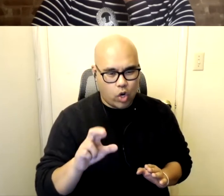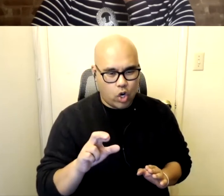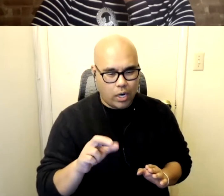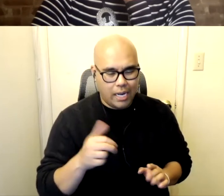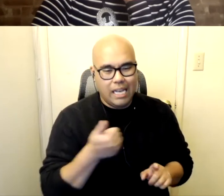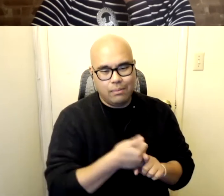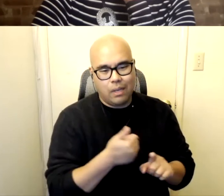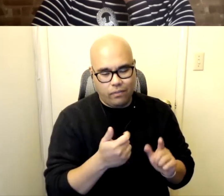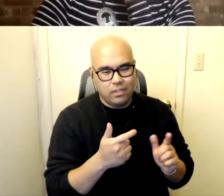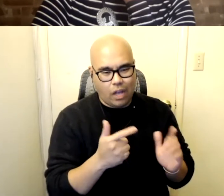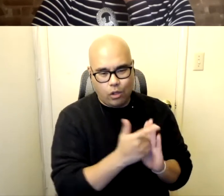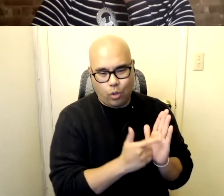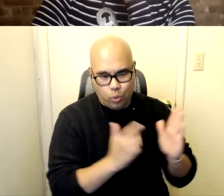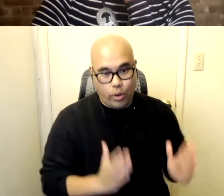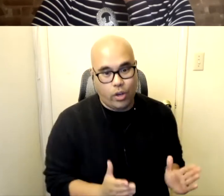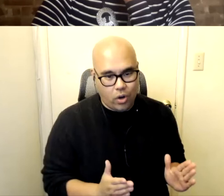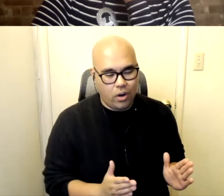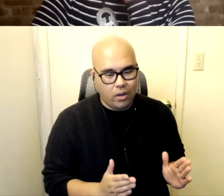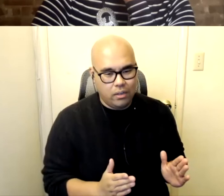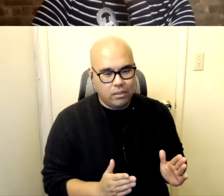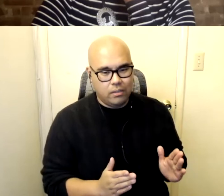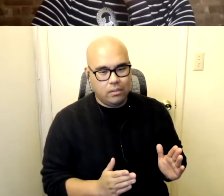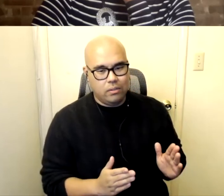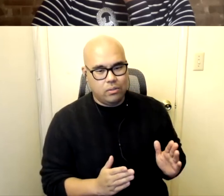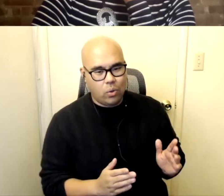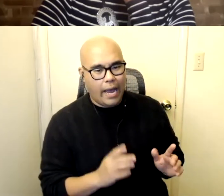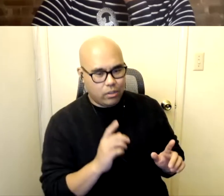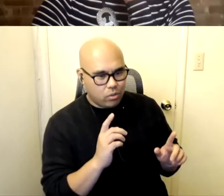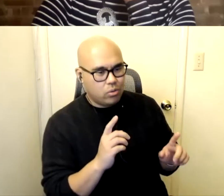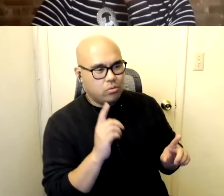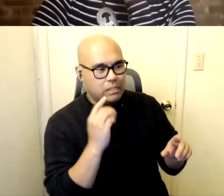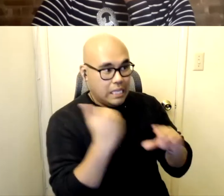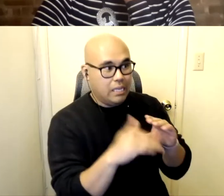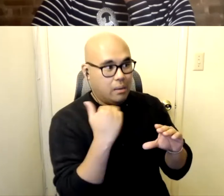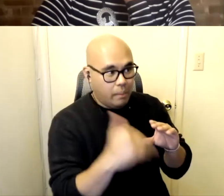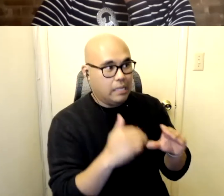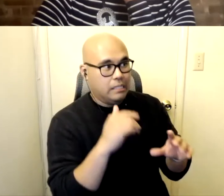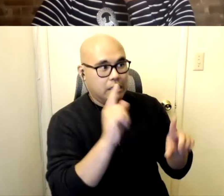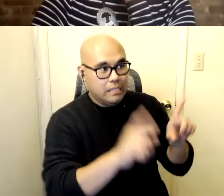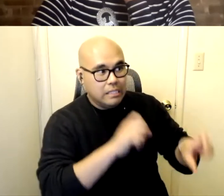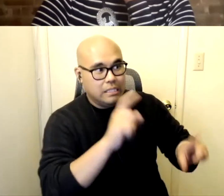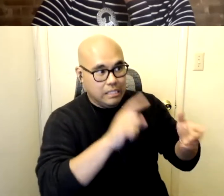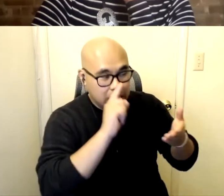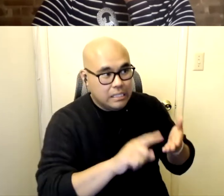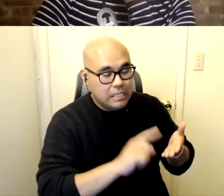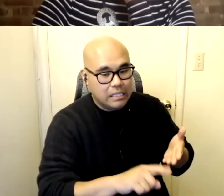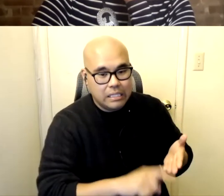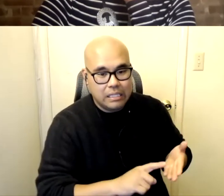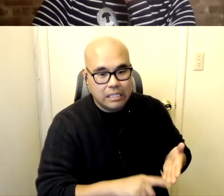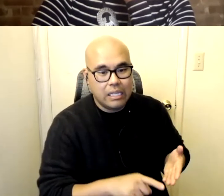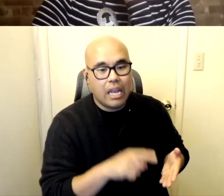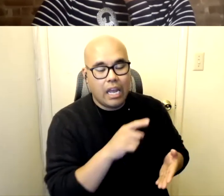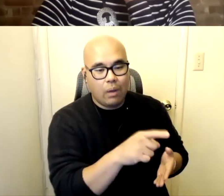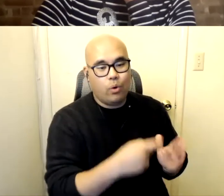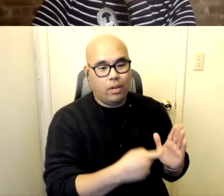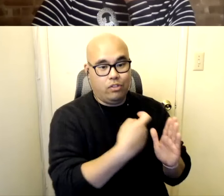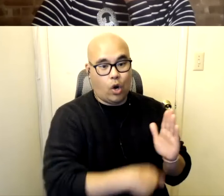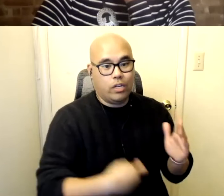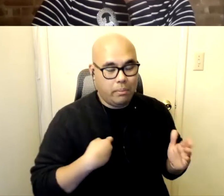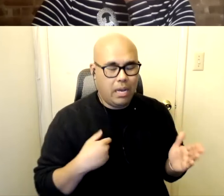about trials. I had to pelt him with email after email, and I think that he would have been charging me $1 million if I'd been a